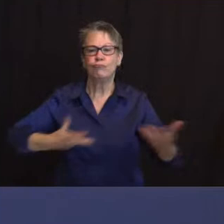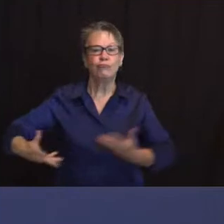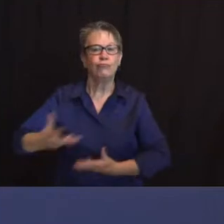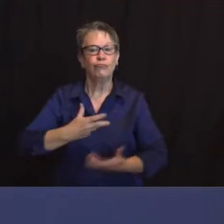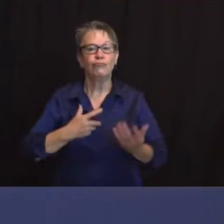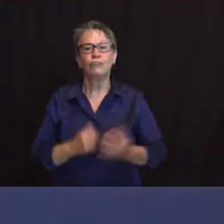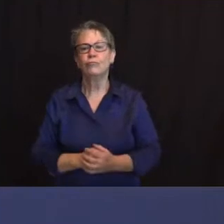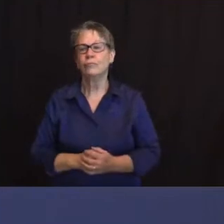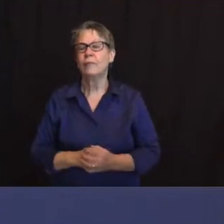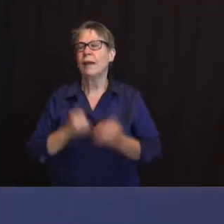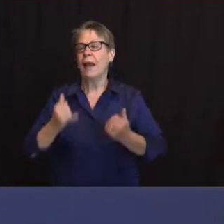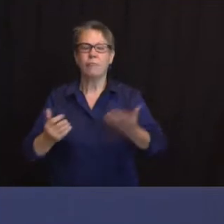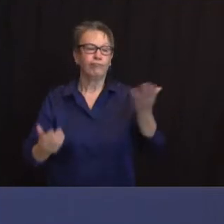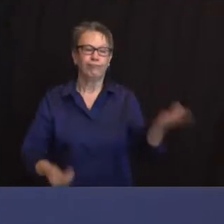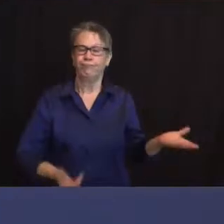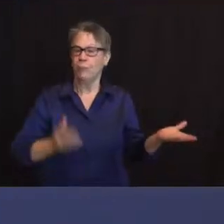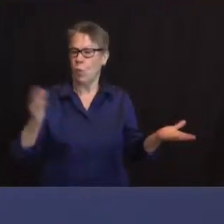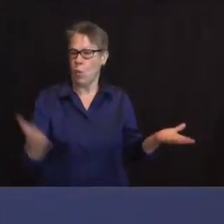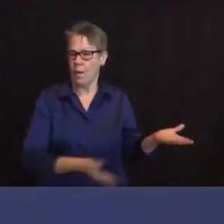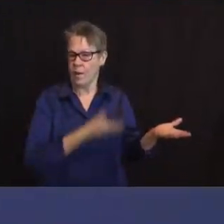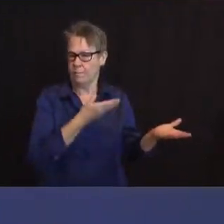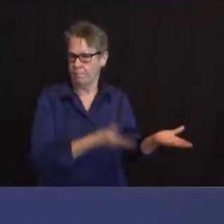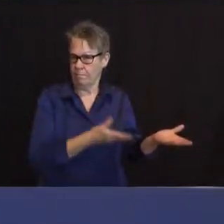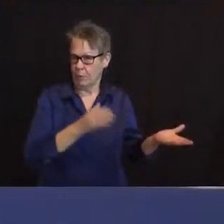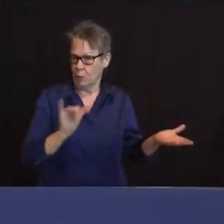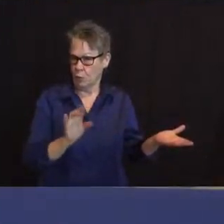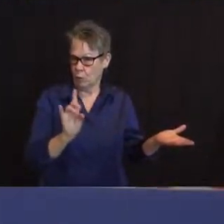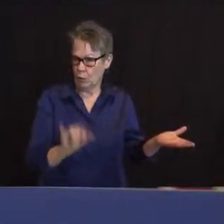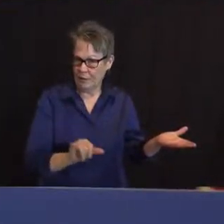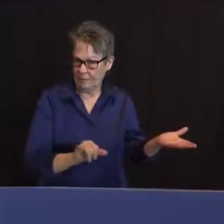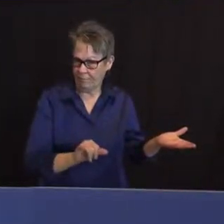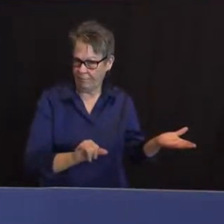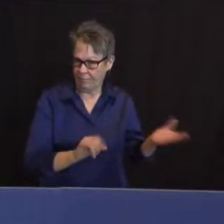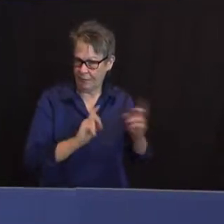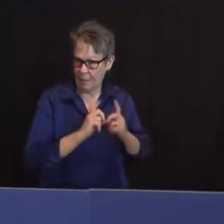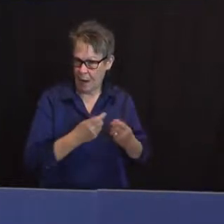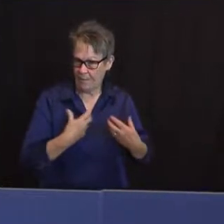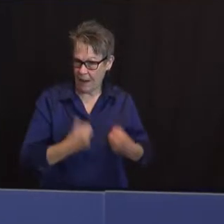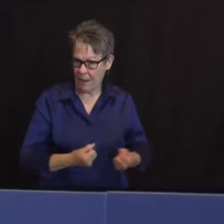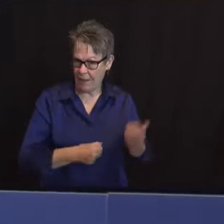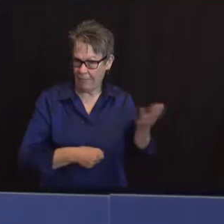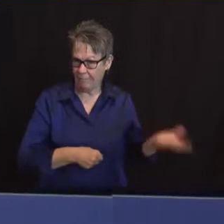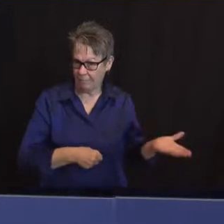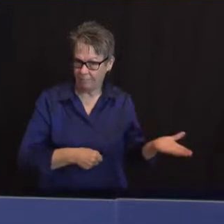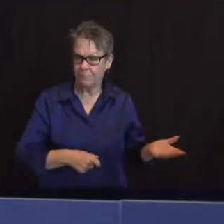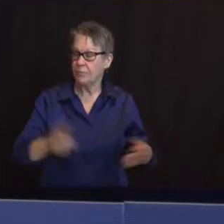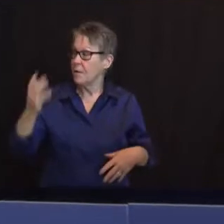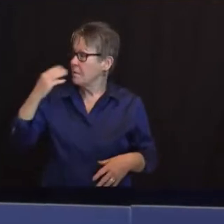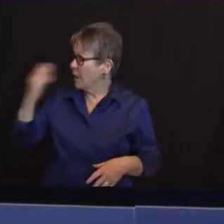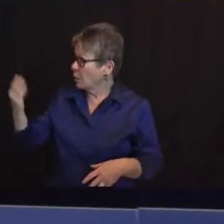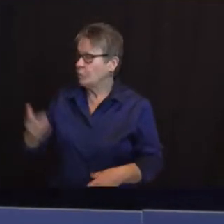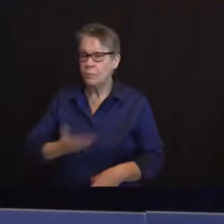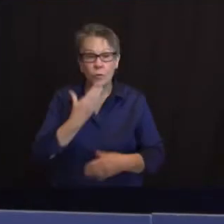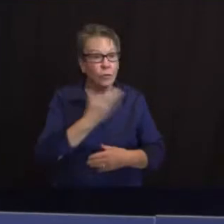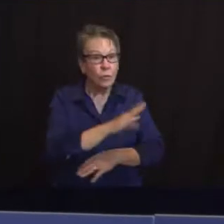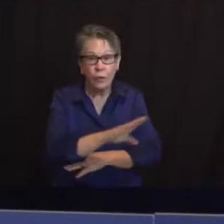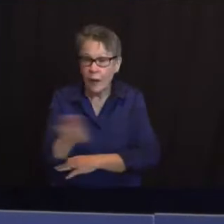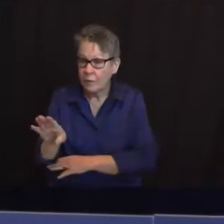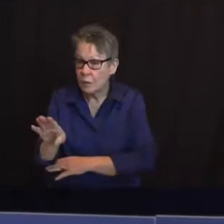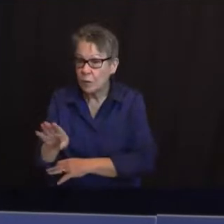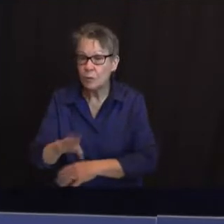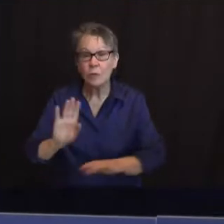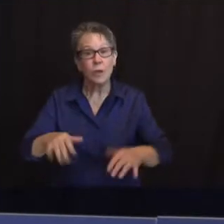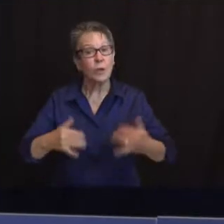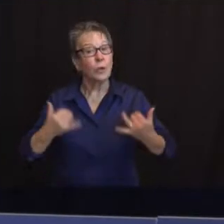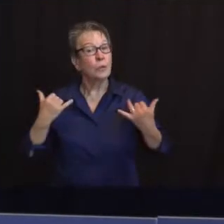Health, Judy Persicilli. Thank you, Governor. Good afternoon. Well, today marks the start of National Public Health Week, where we